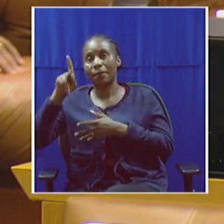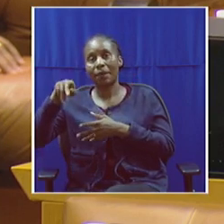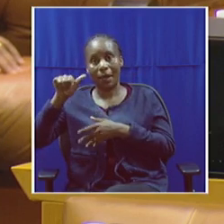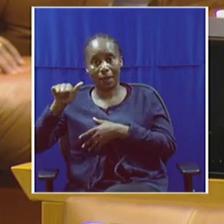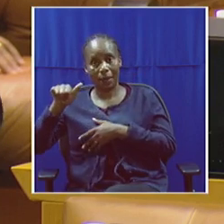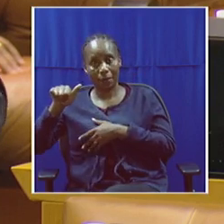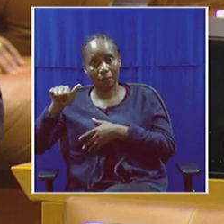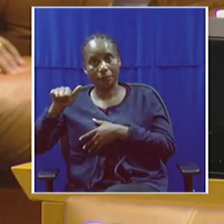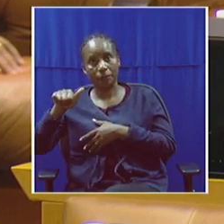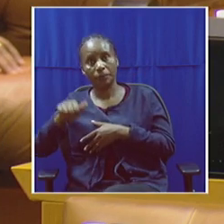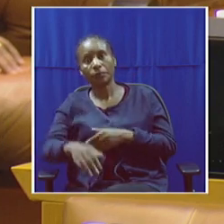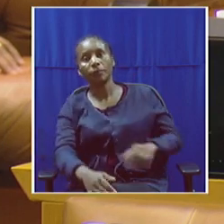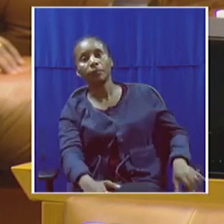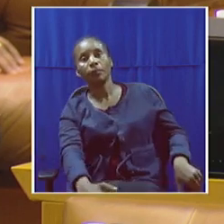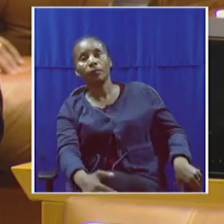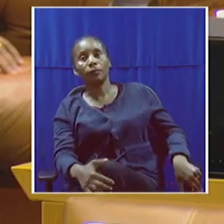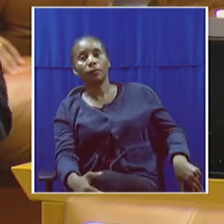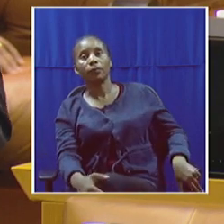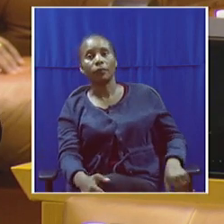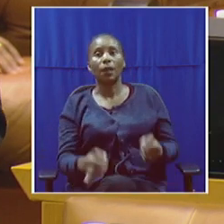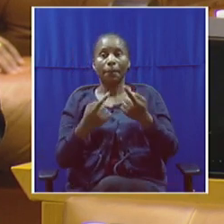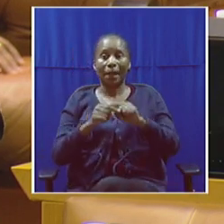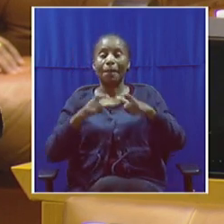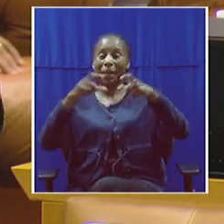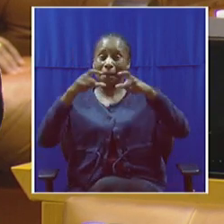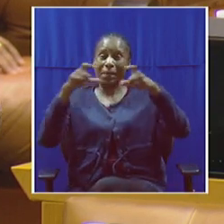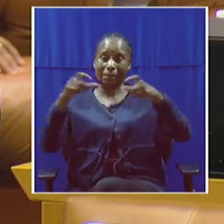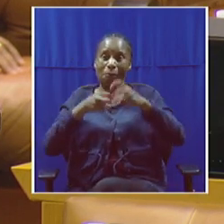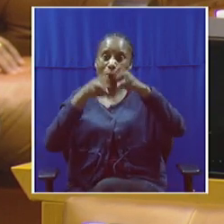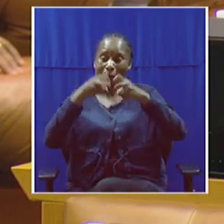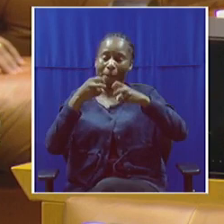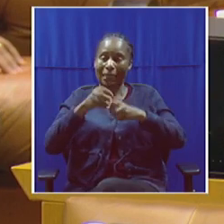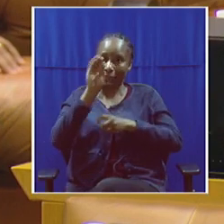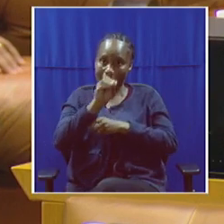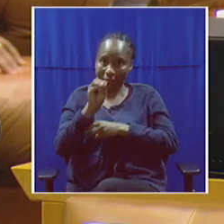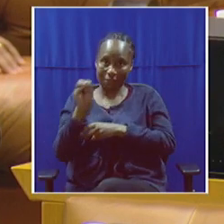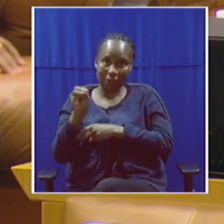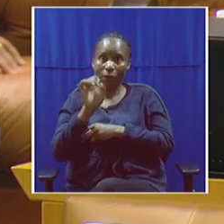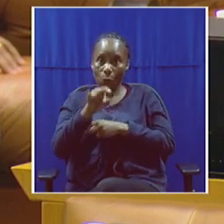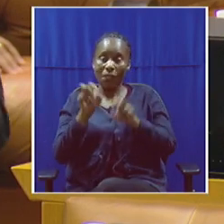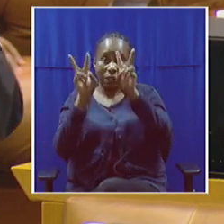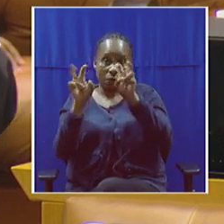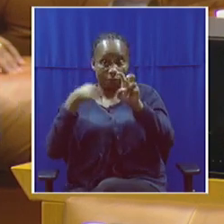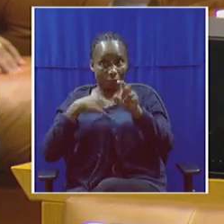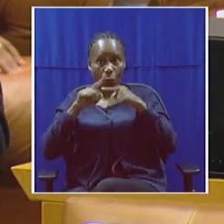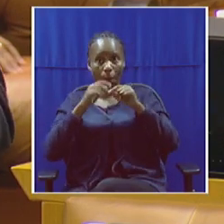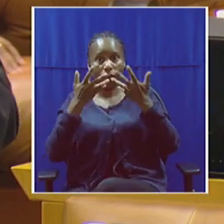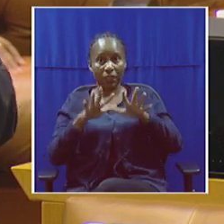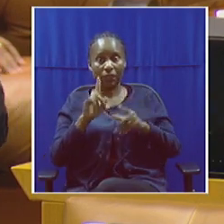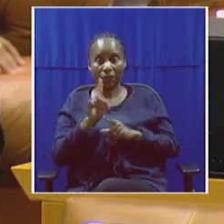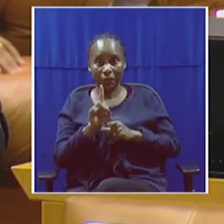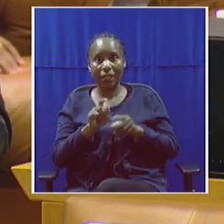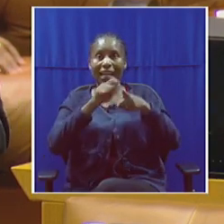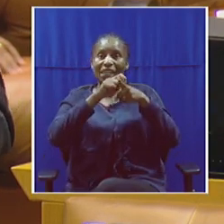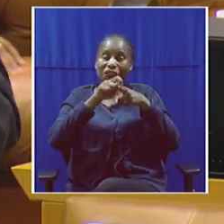but major major massive problems are there and those are the issues I'm referring to with training